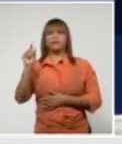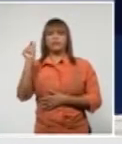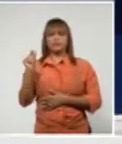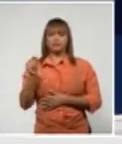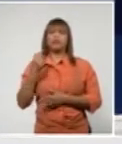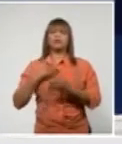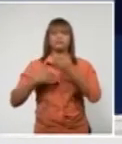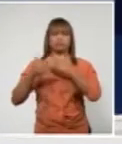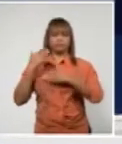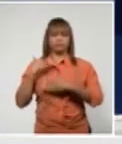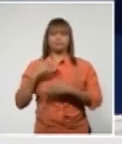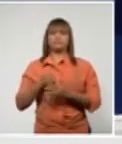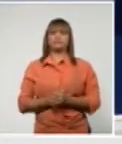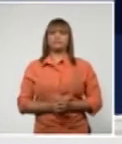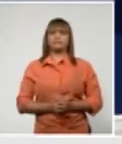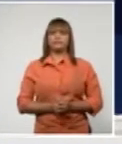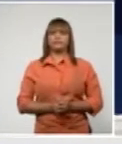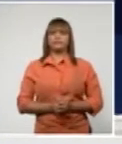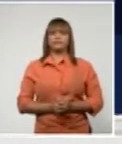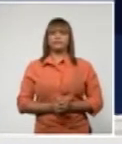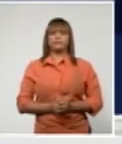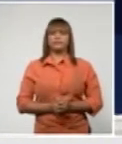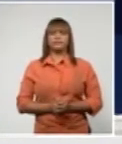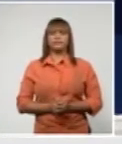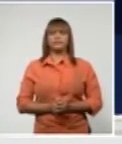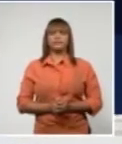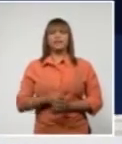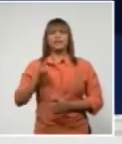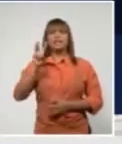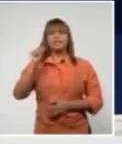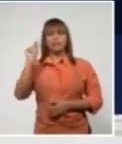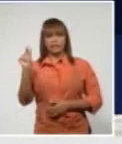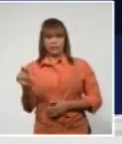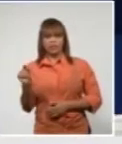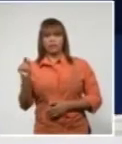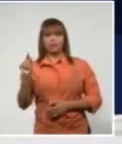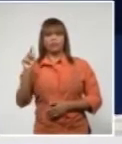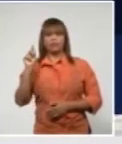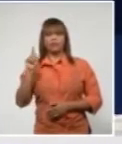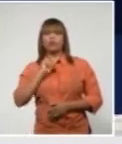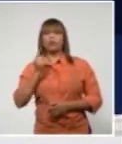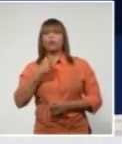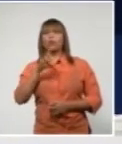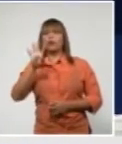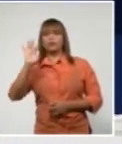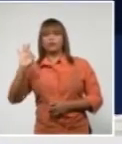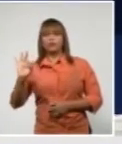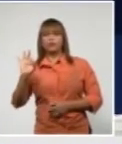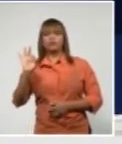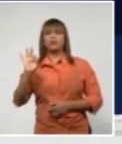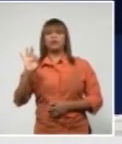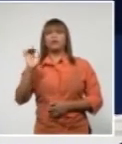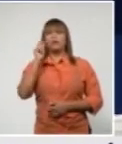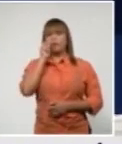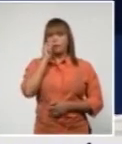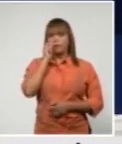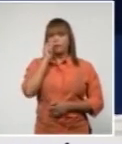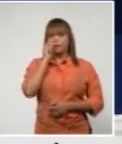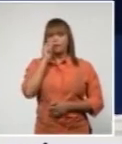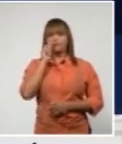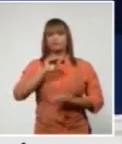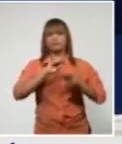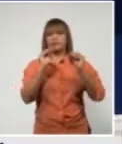of 625 children or pediatric cases to have tested positive for the virus in